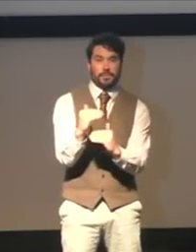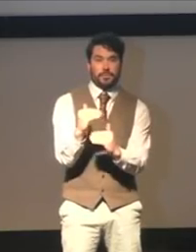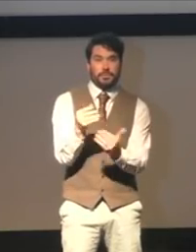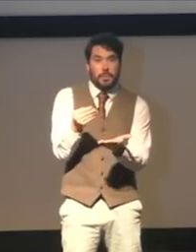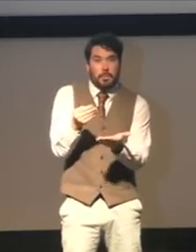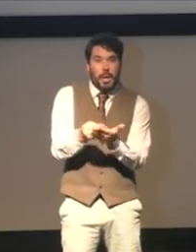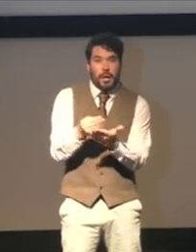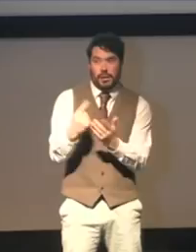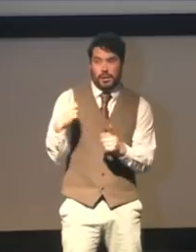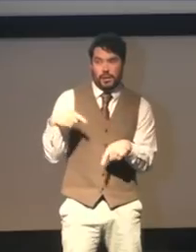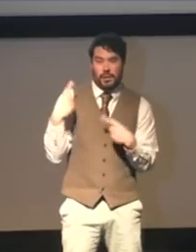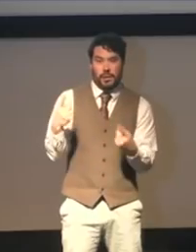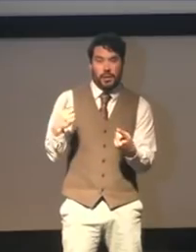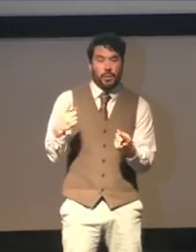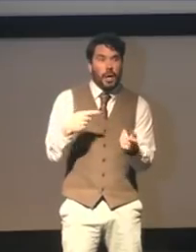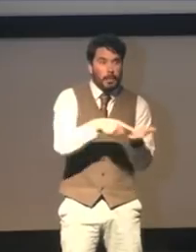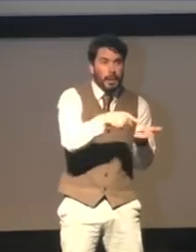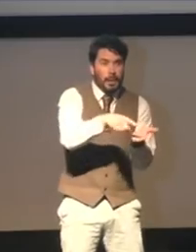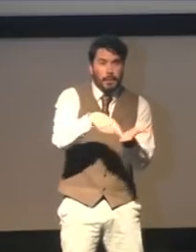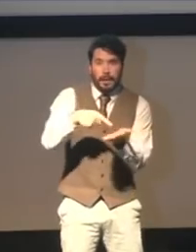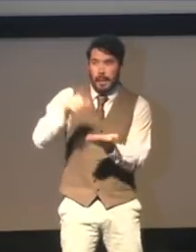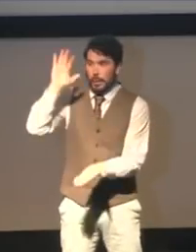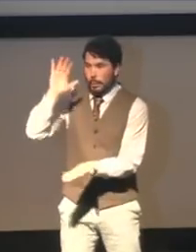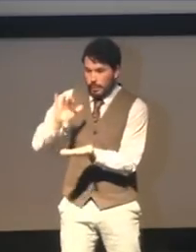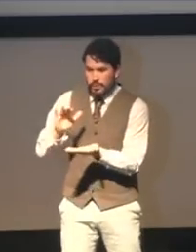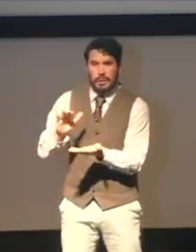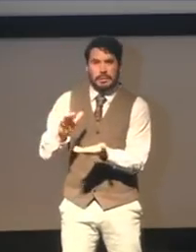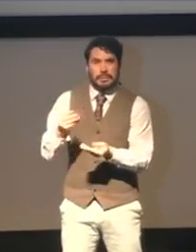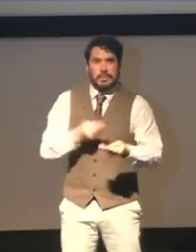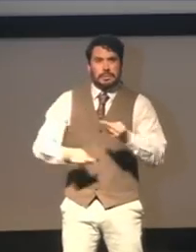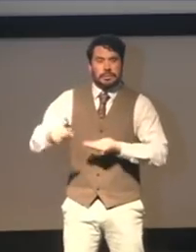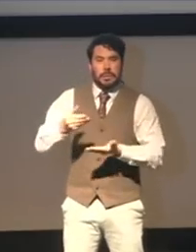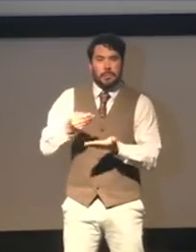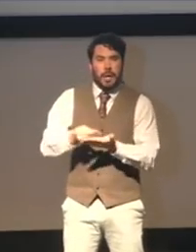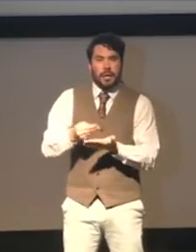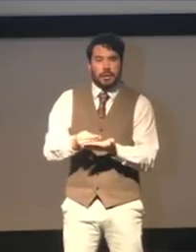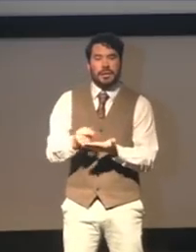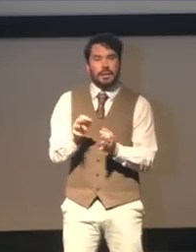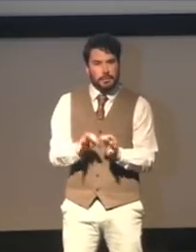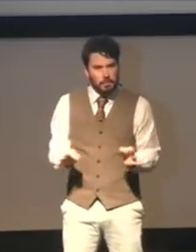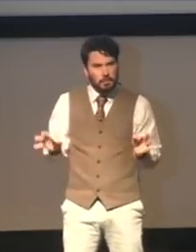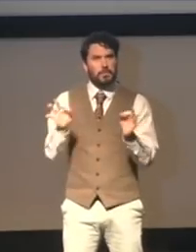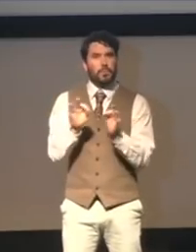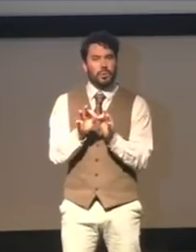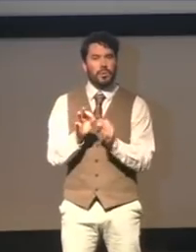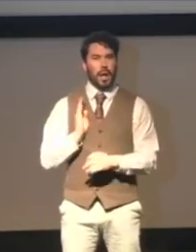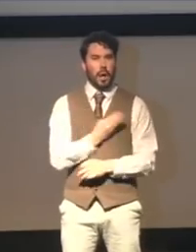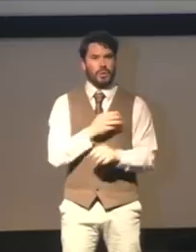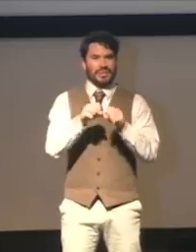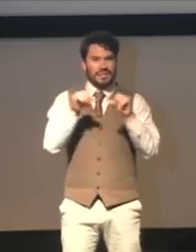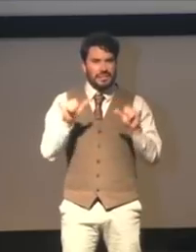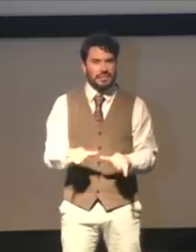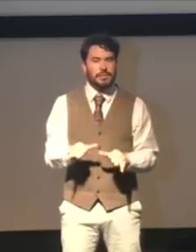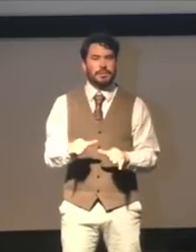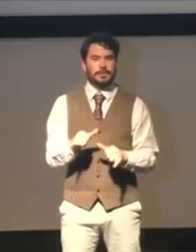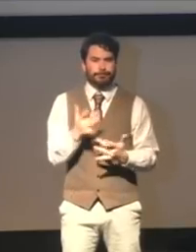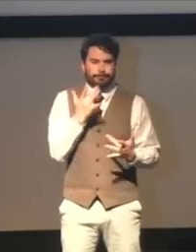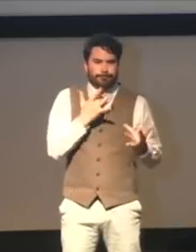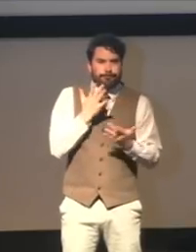of this pandemic has had on our system. And we'll need to balance all these things as we lay out our